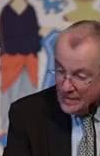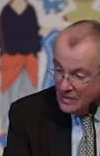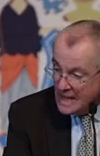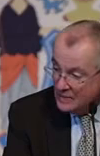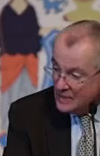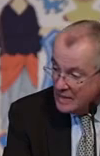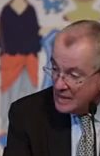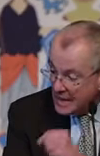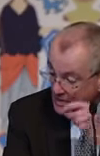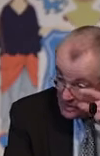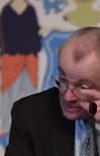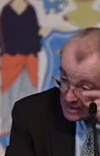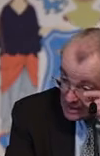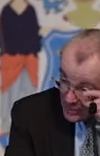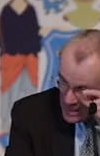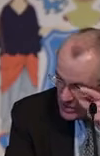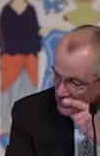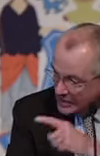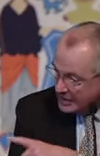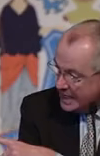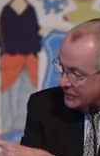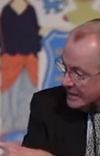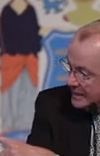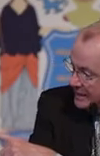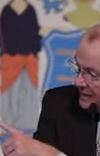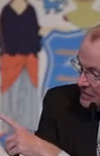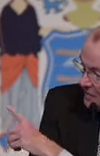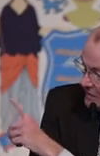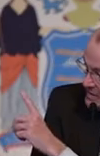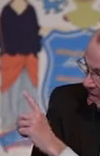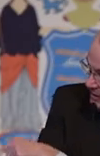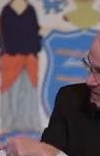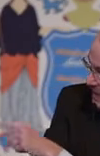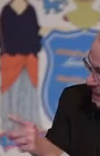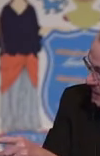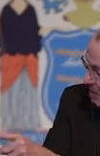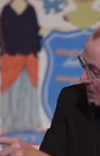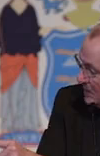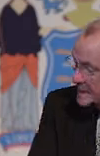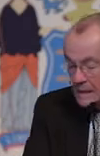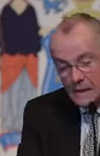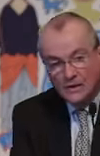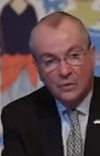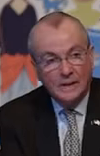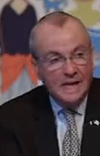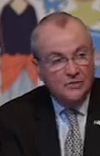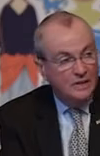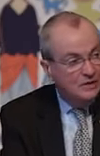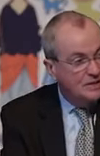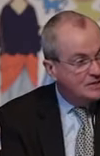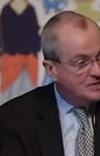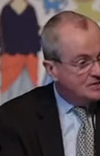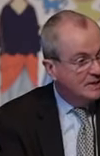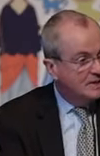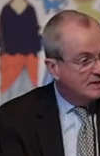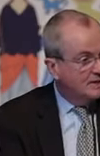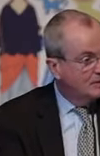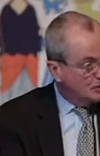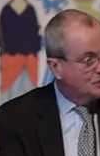from Kevin O'Dowd that they may actually be taking patients in Atlantic City as early as later today or tomorrow. So Atlantic City is not